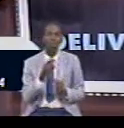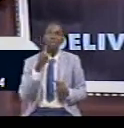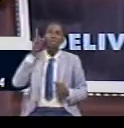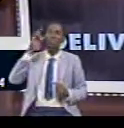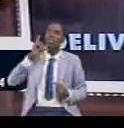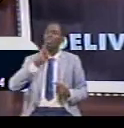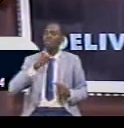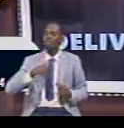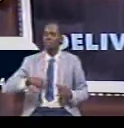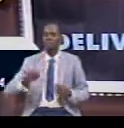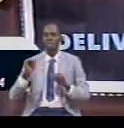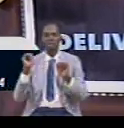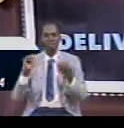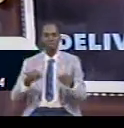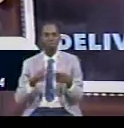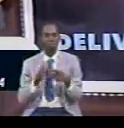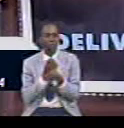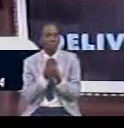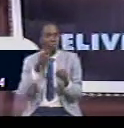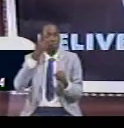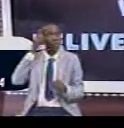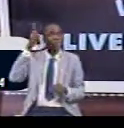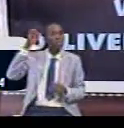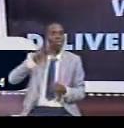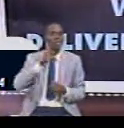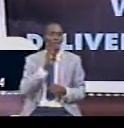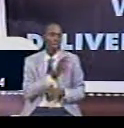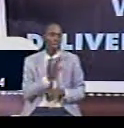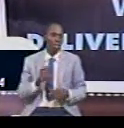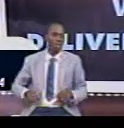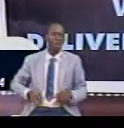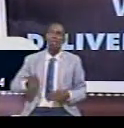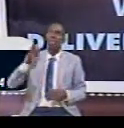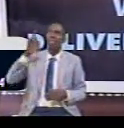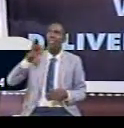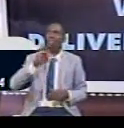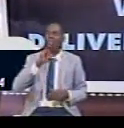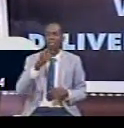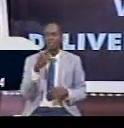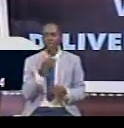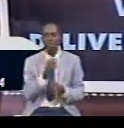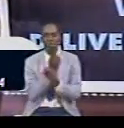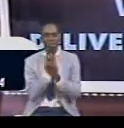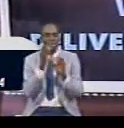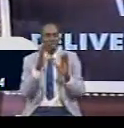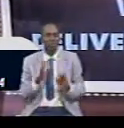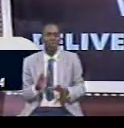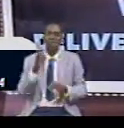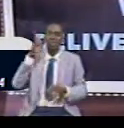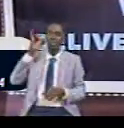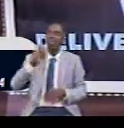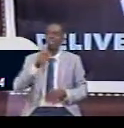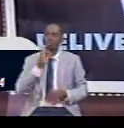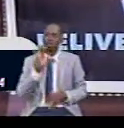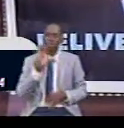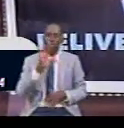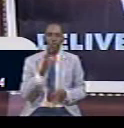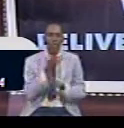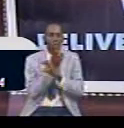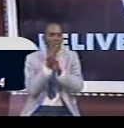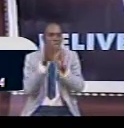Christ, because he is Savior, because he is Redeemer, and he has paid the price of that salvation